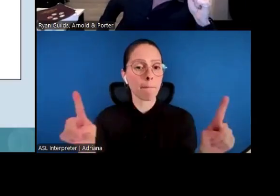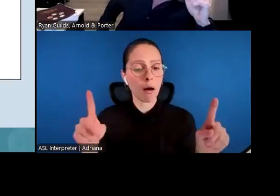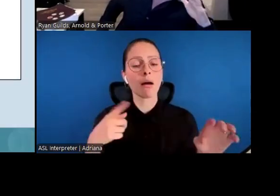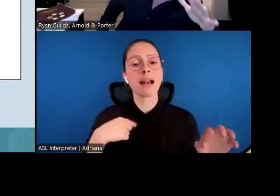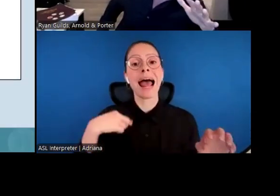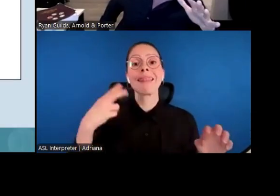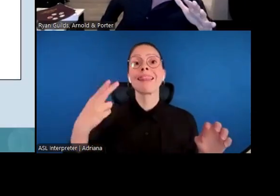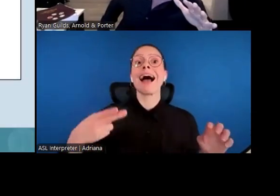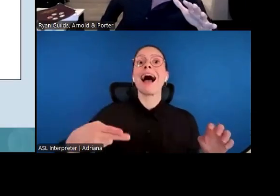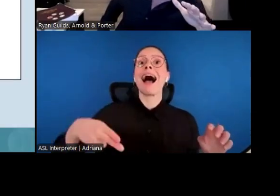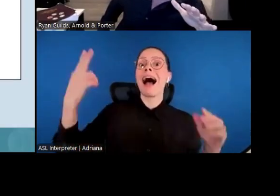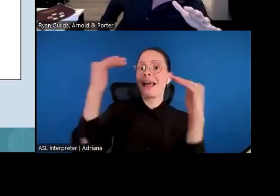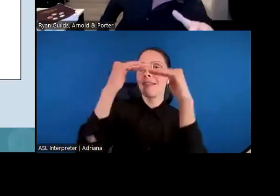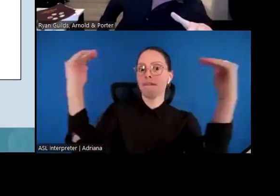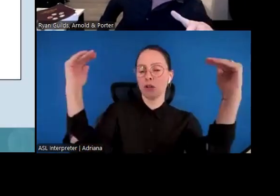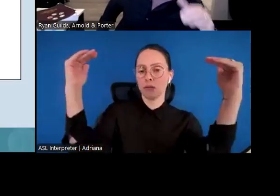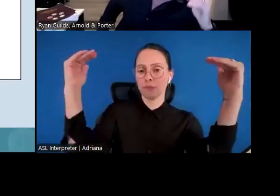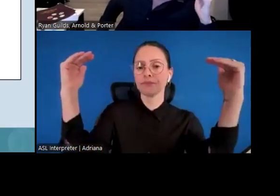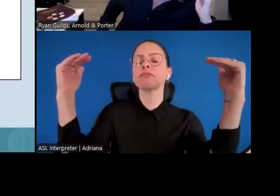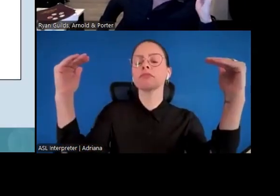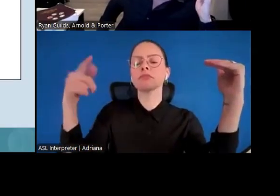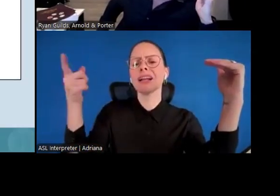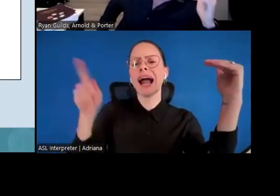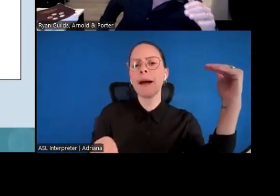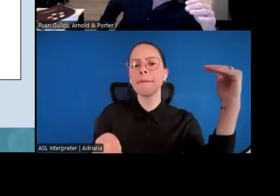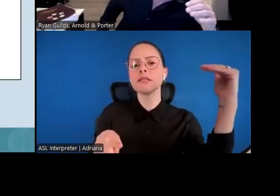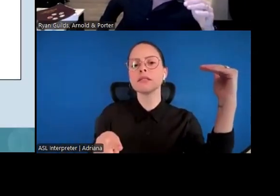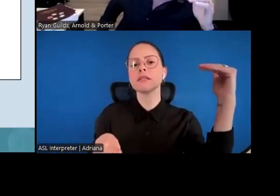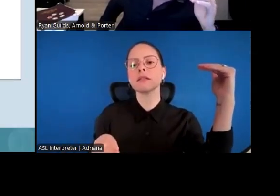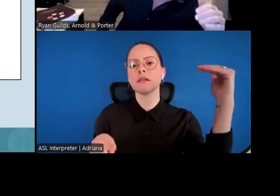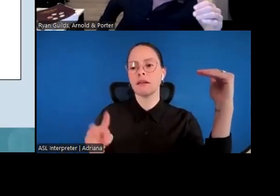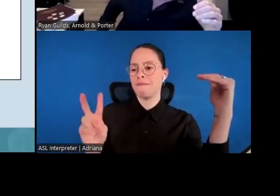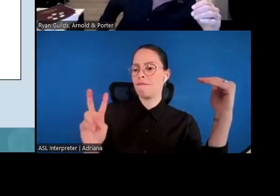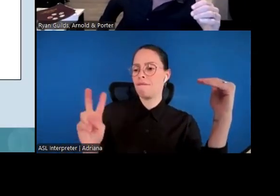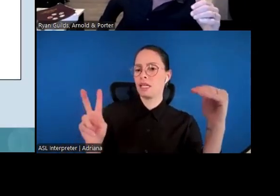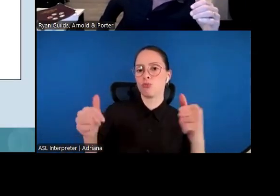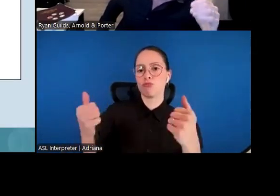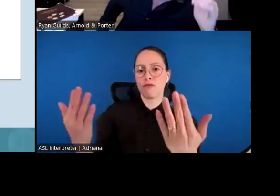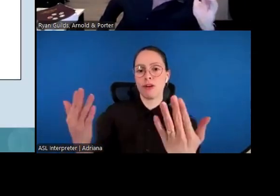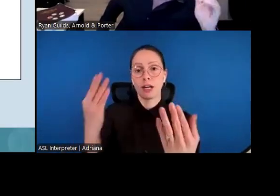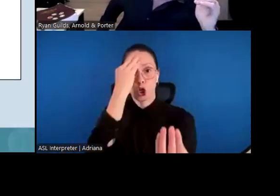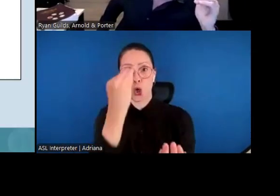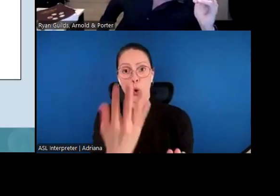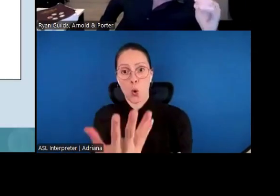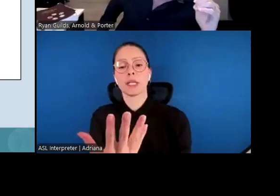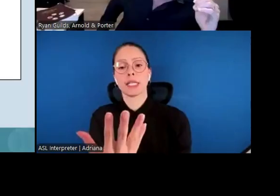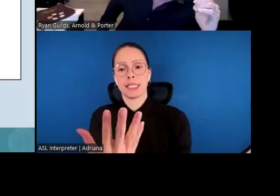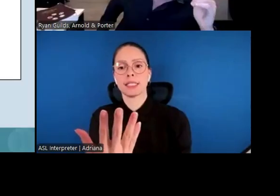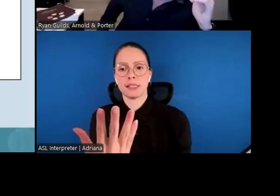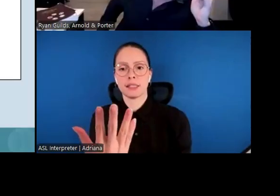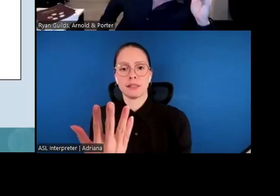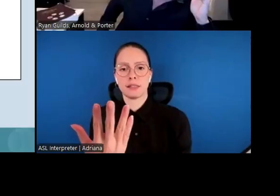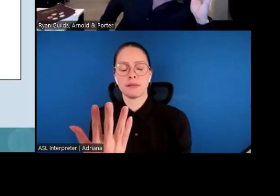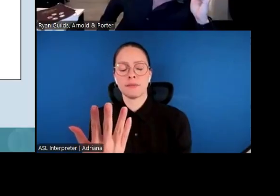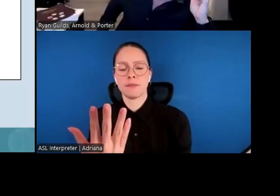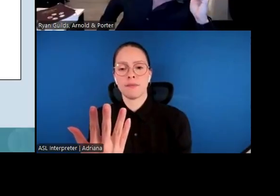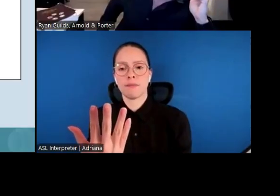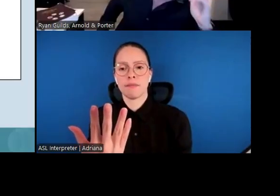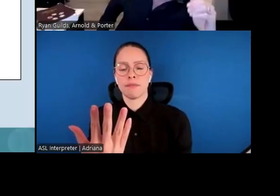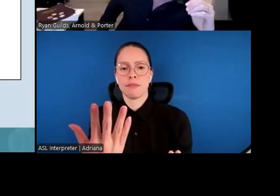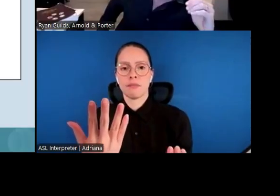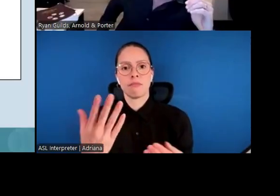level, what happens is the victim is provided notice, typically by the defense, that there